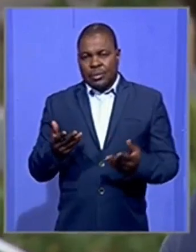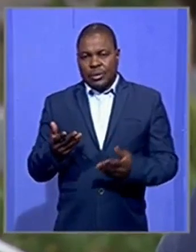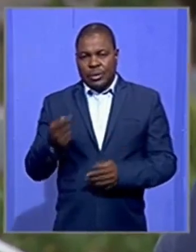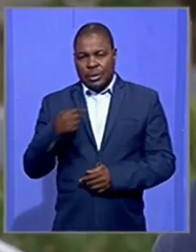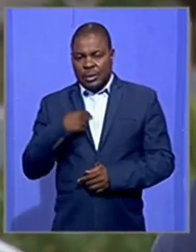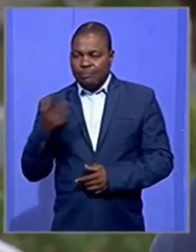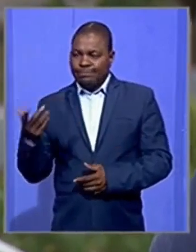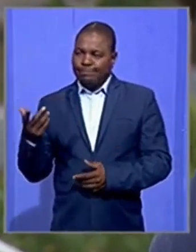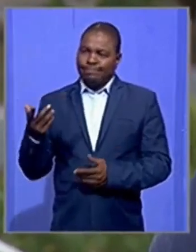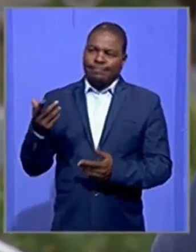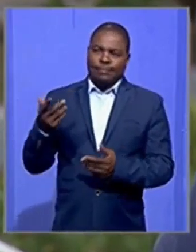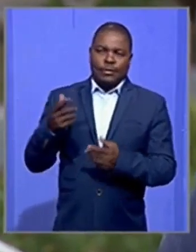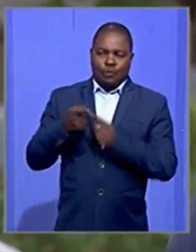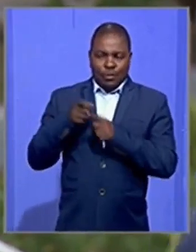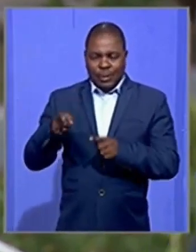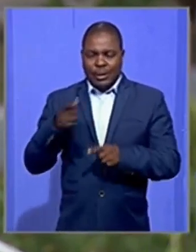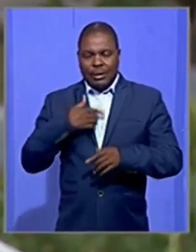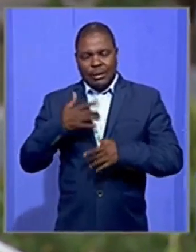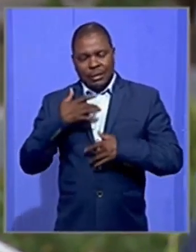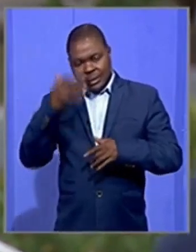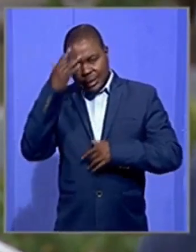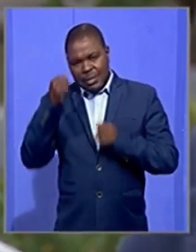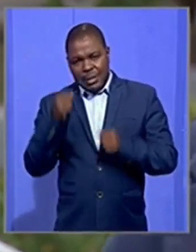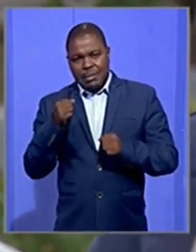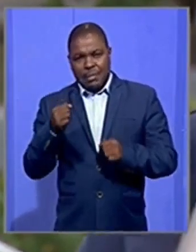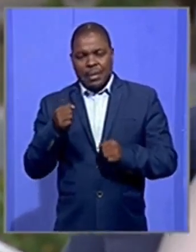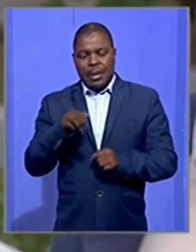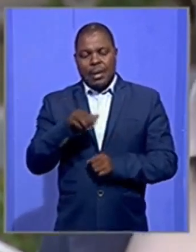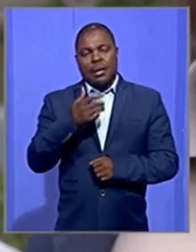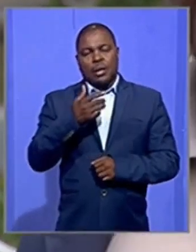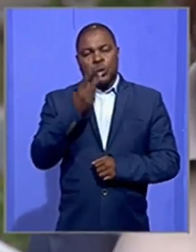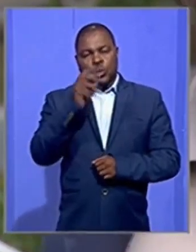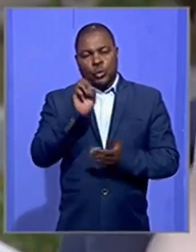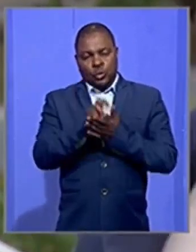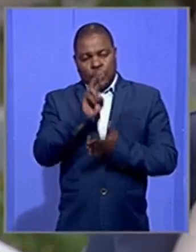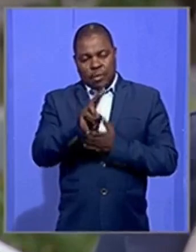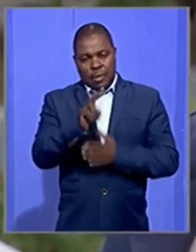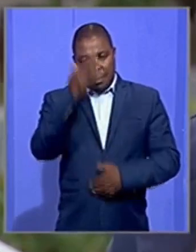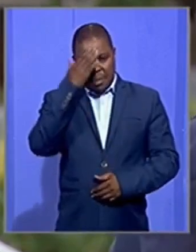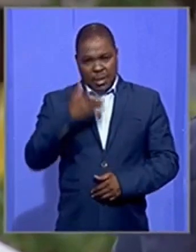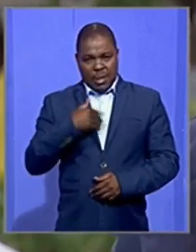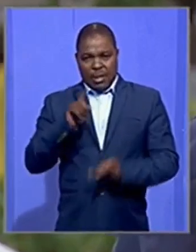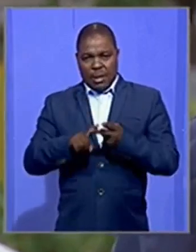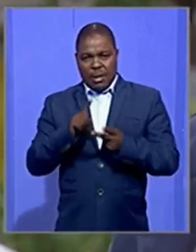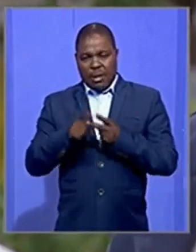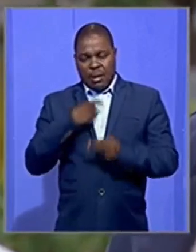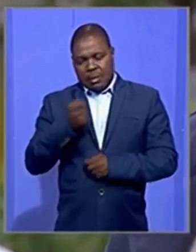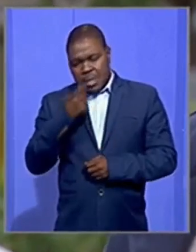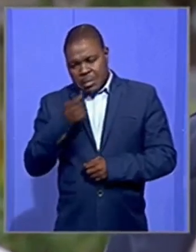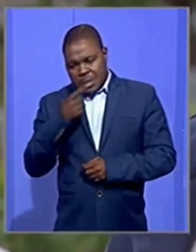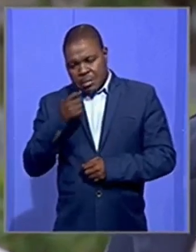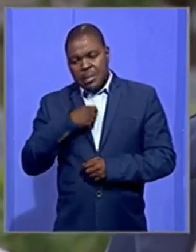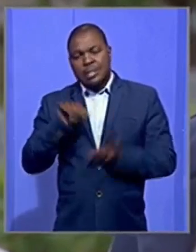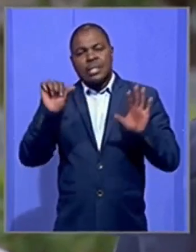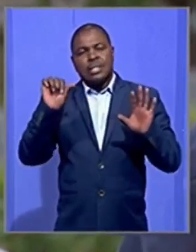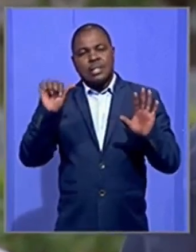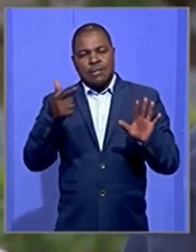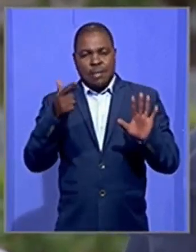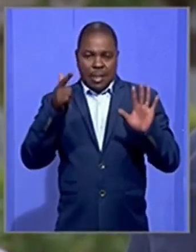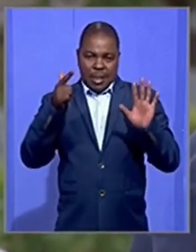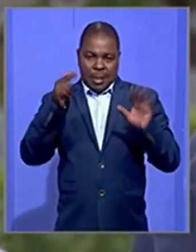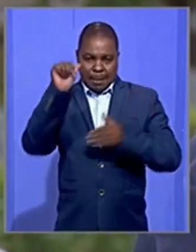ha khunga from May 2012 we started treatment for 7 months. So till